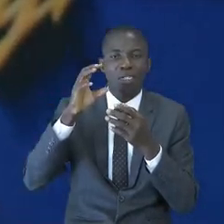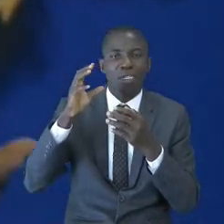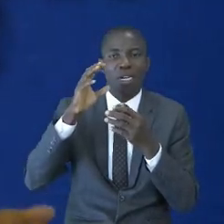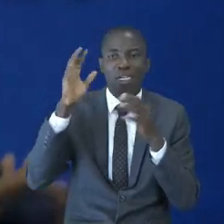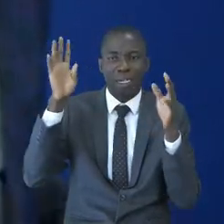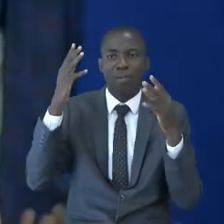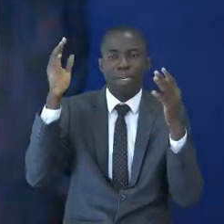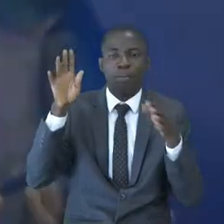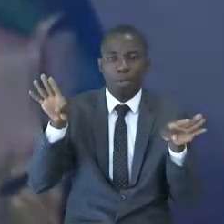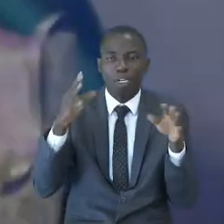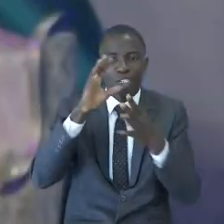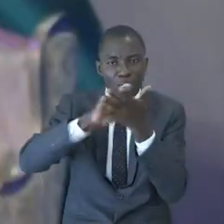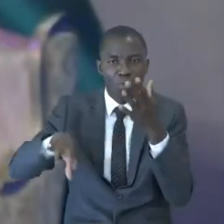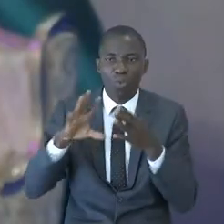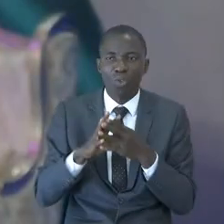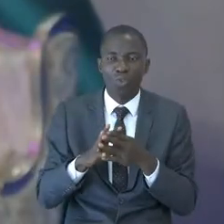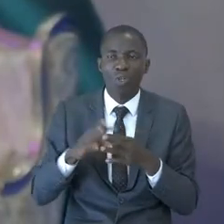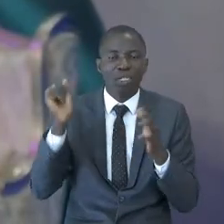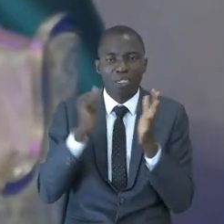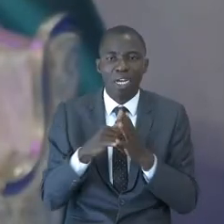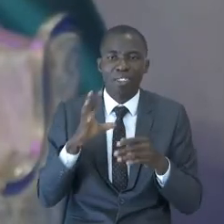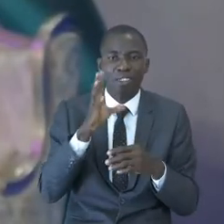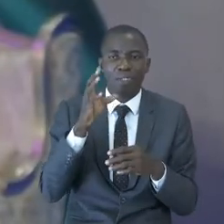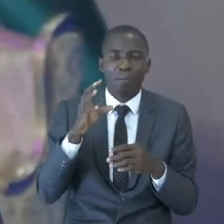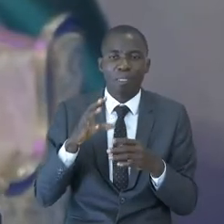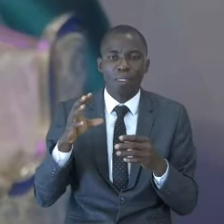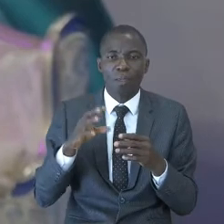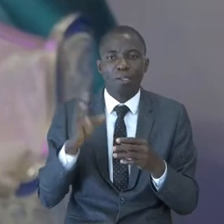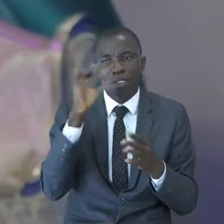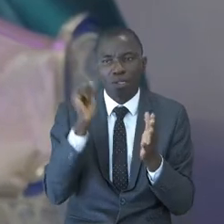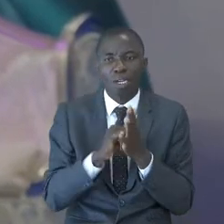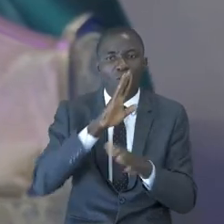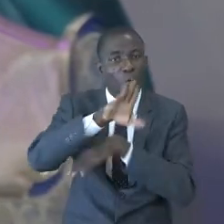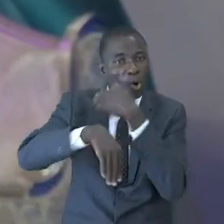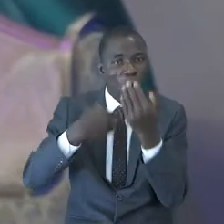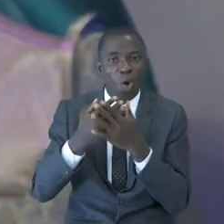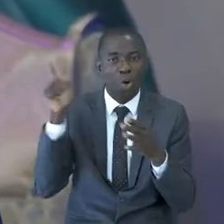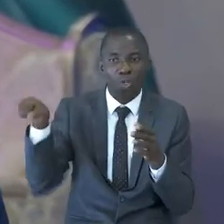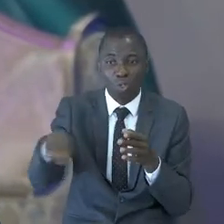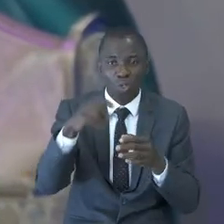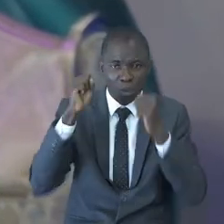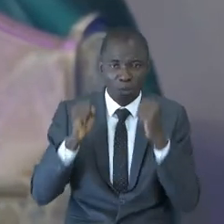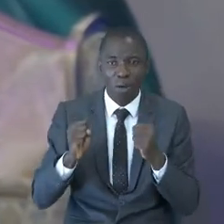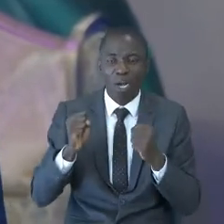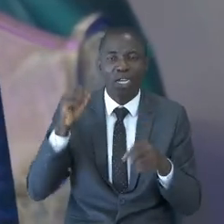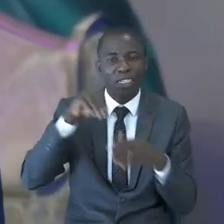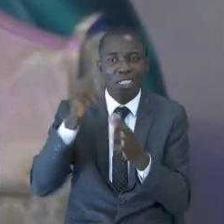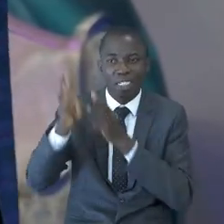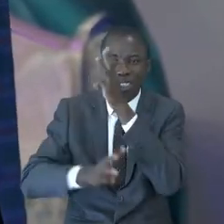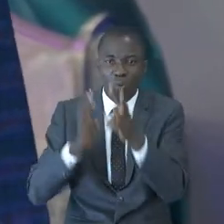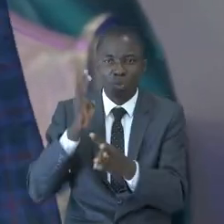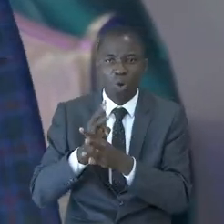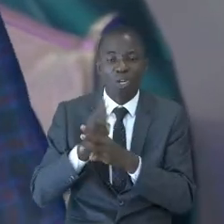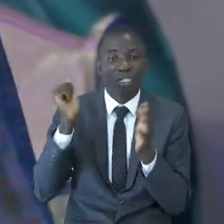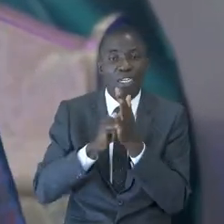that generate problems in life, that all those powers, they come, that Son